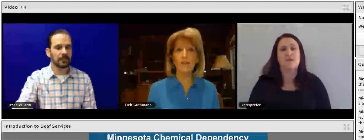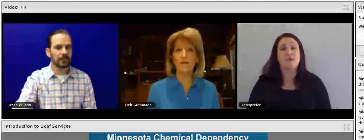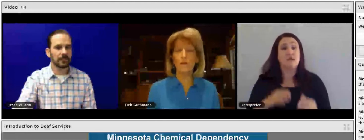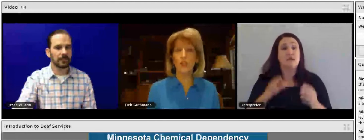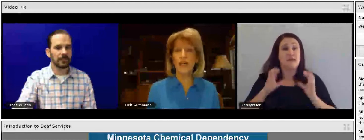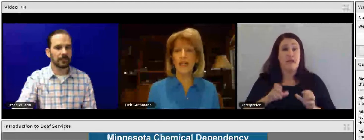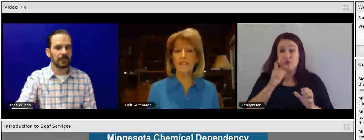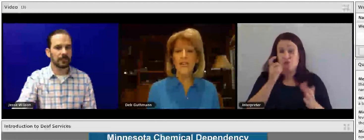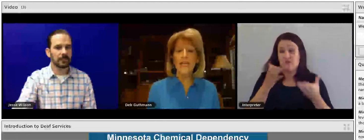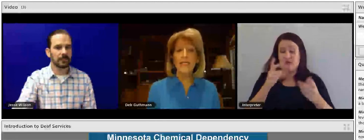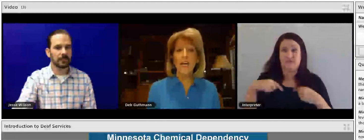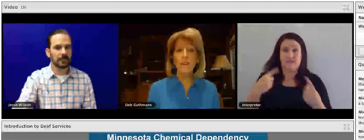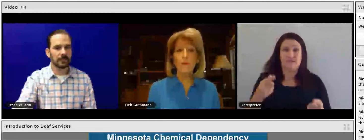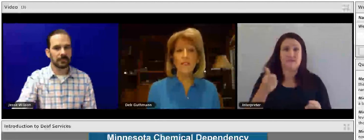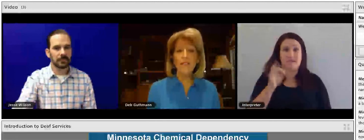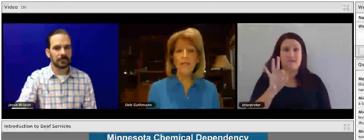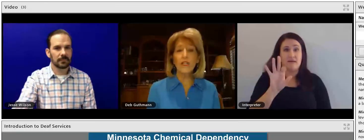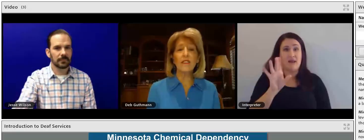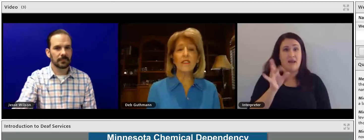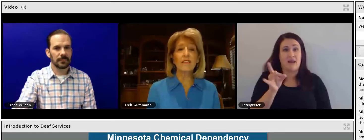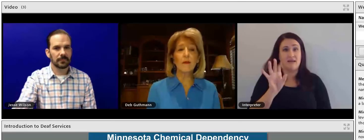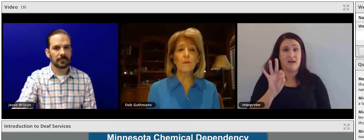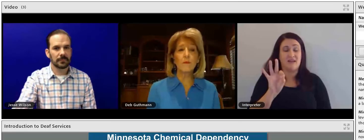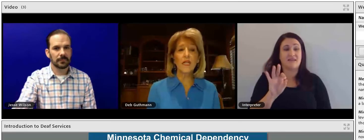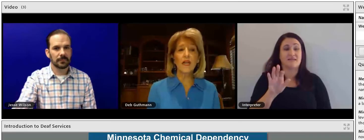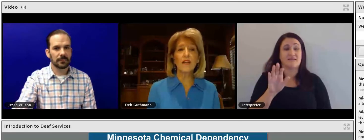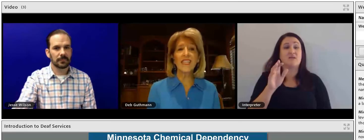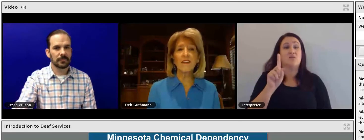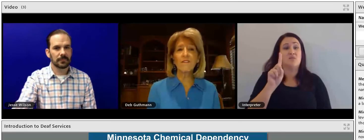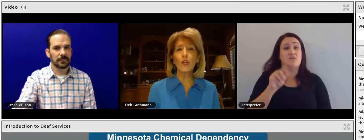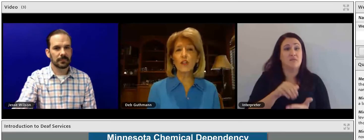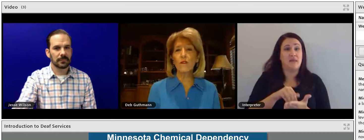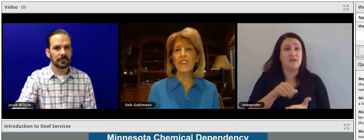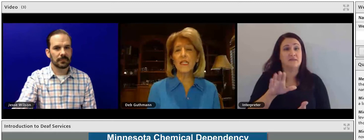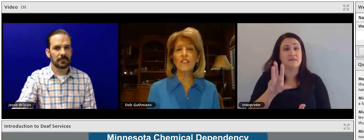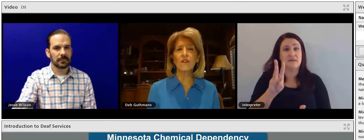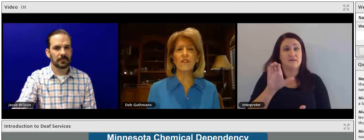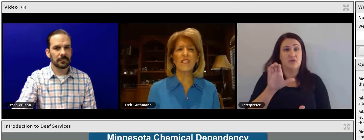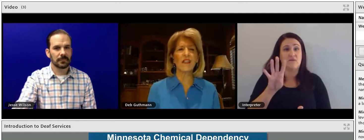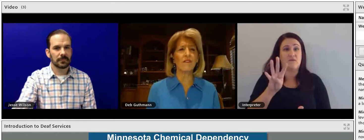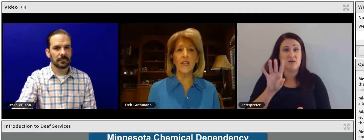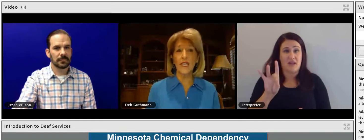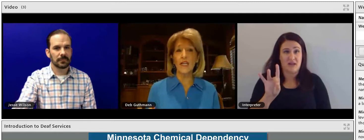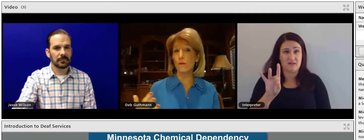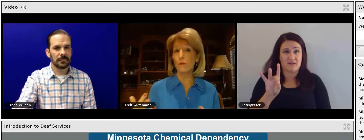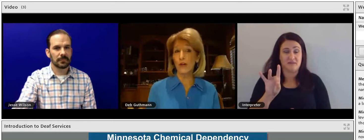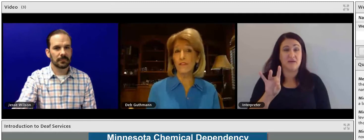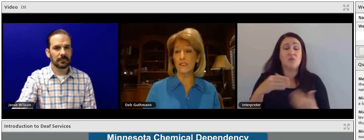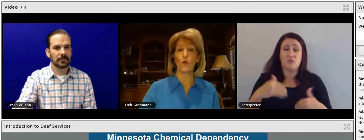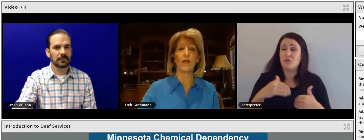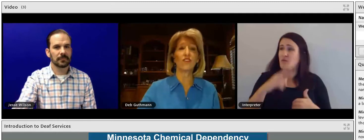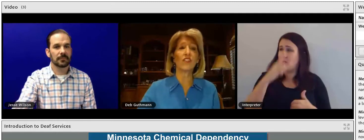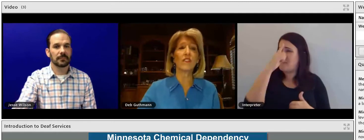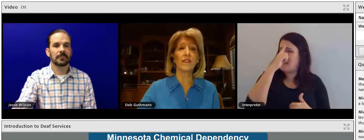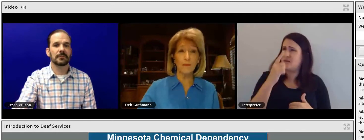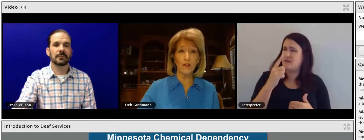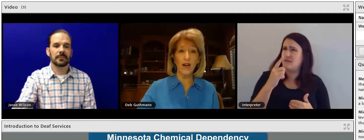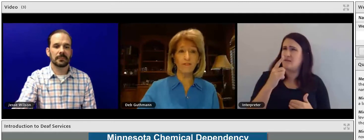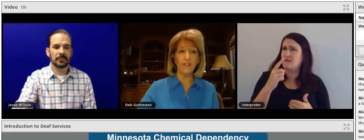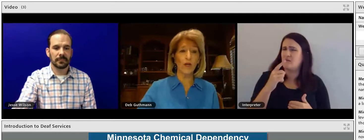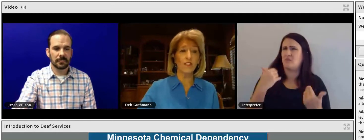are 1,648. Now, the reason I'm bringing this up is because if you're thinking to yourself, again,